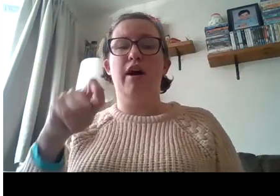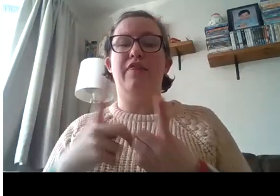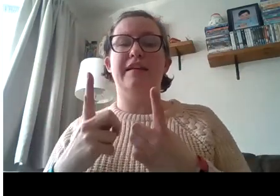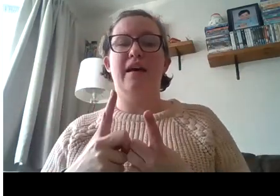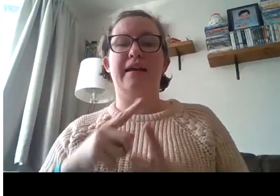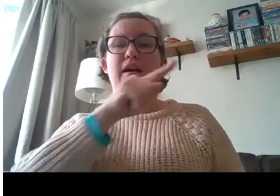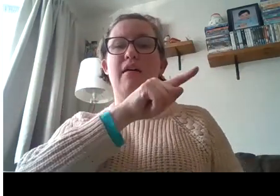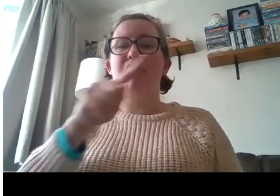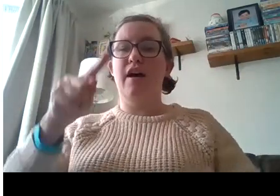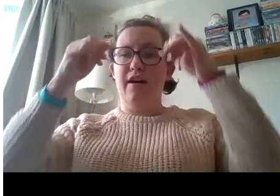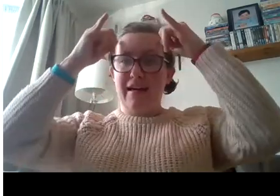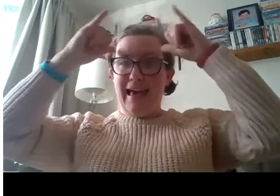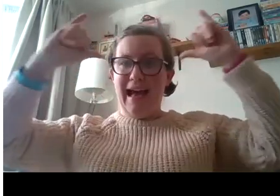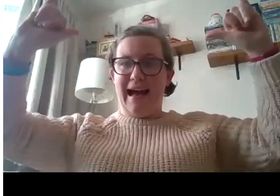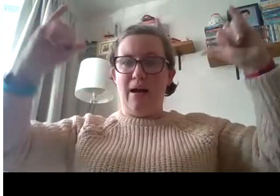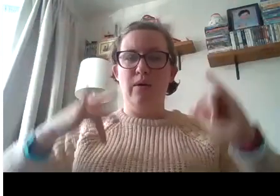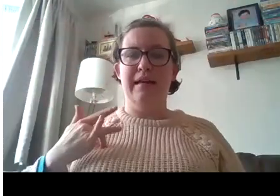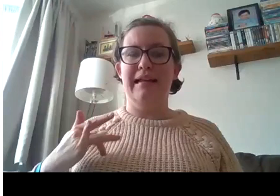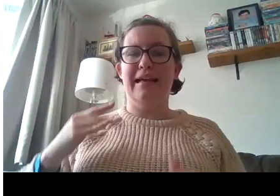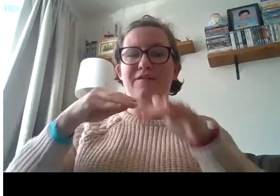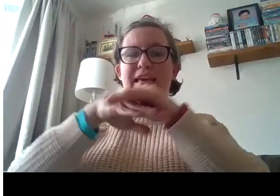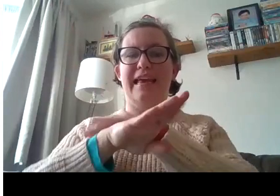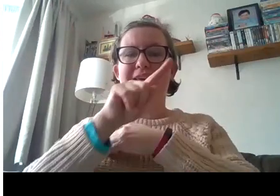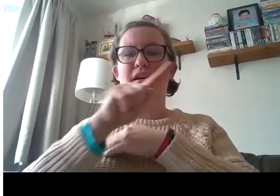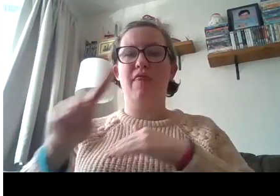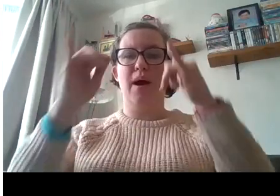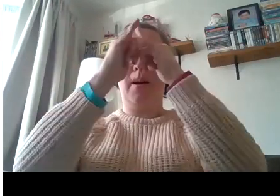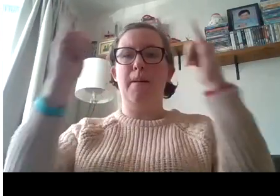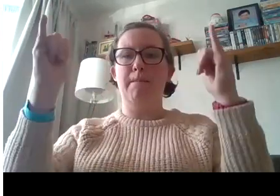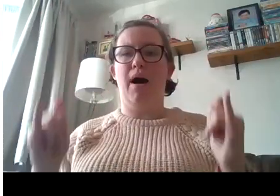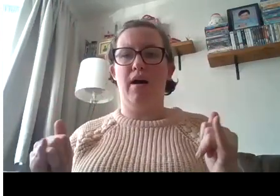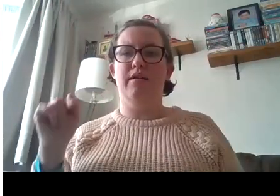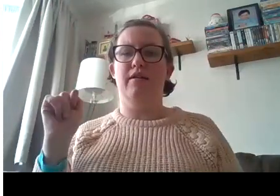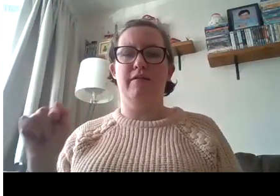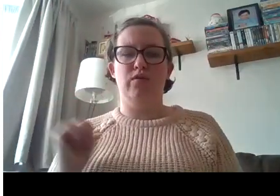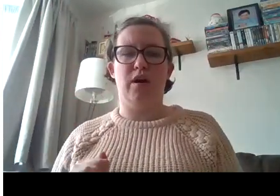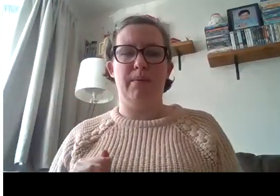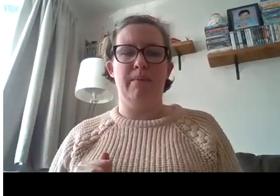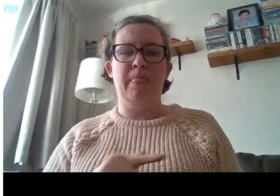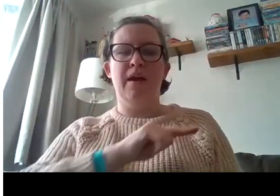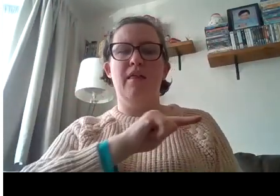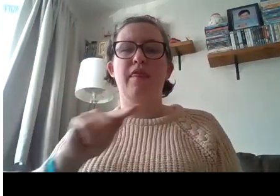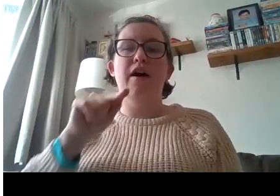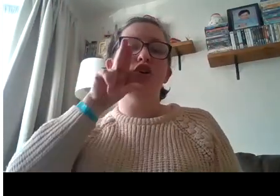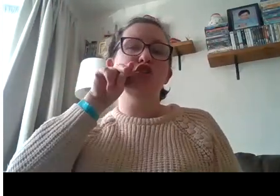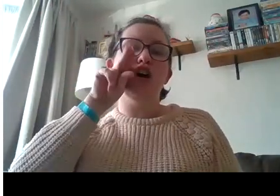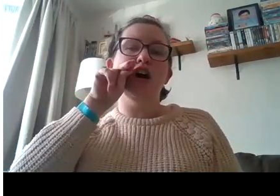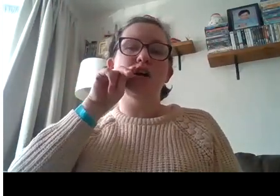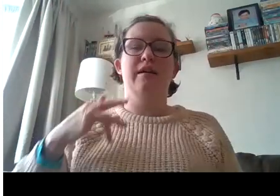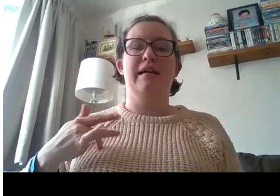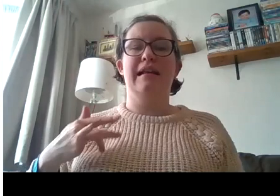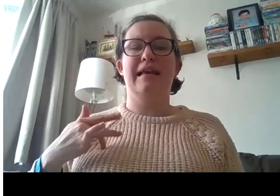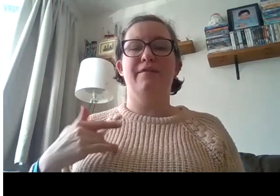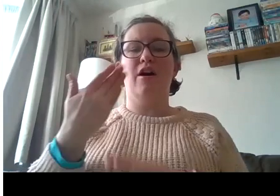you'll write things like, the cow lives in the barn, full stop. The